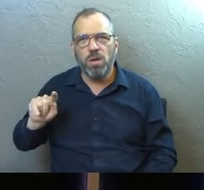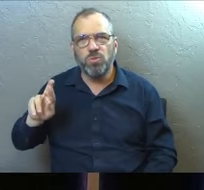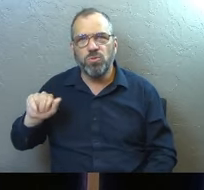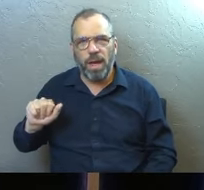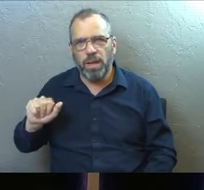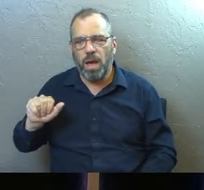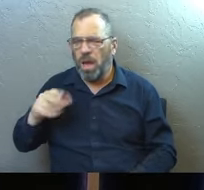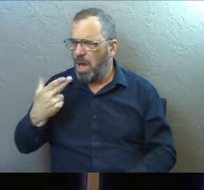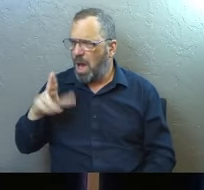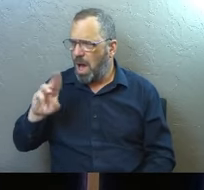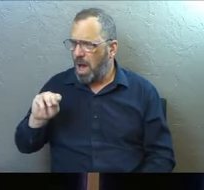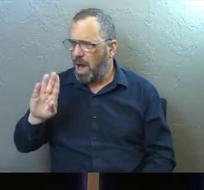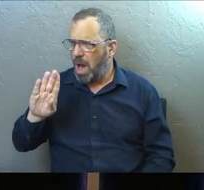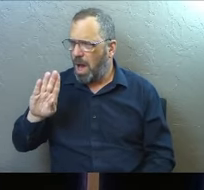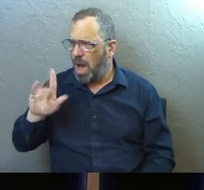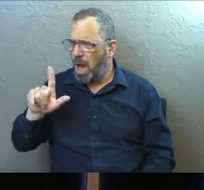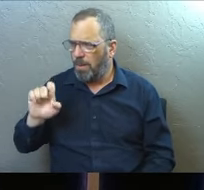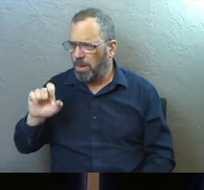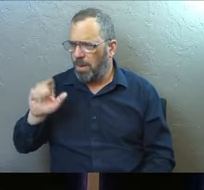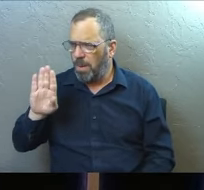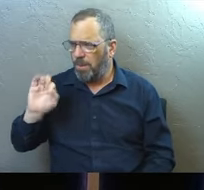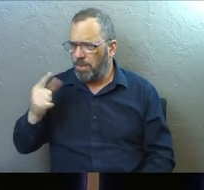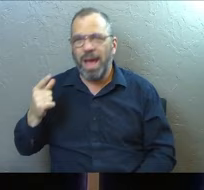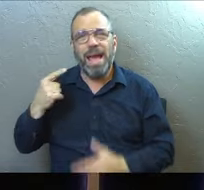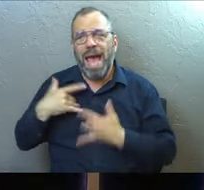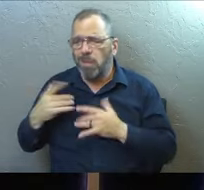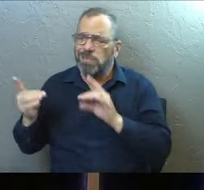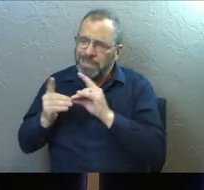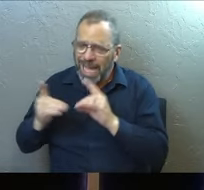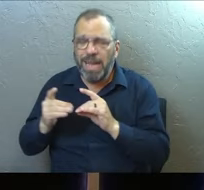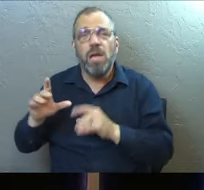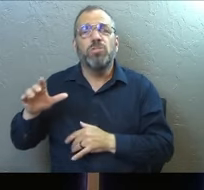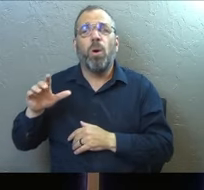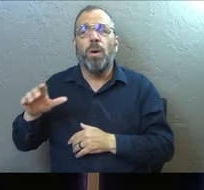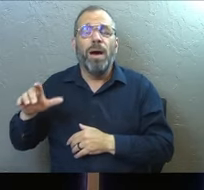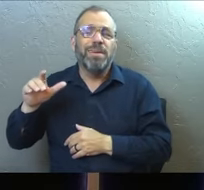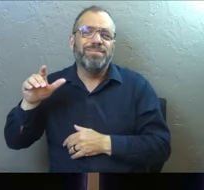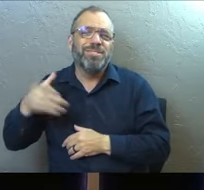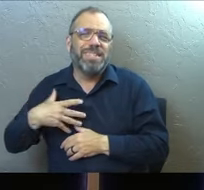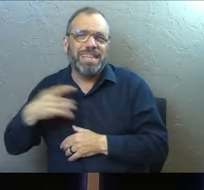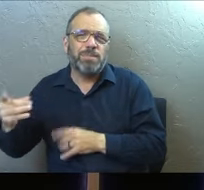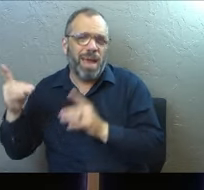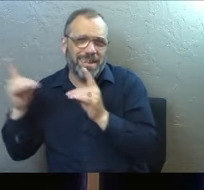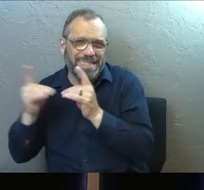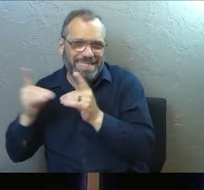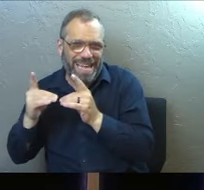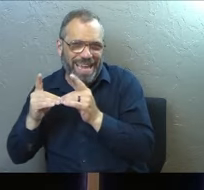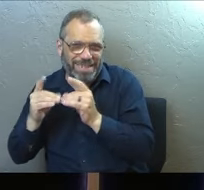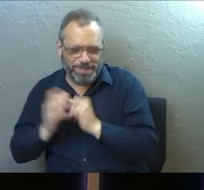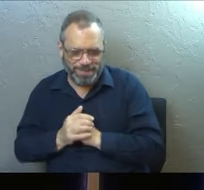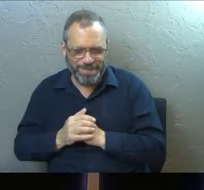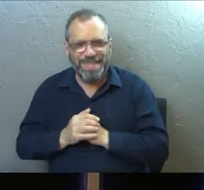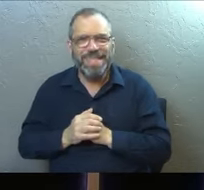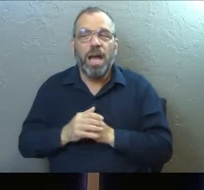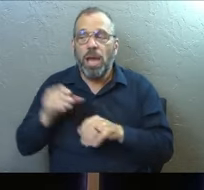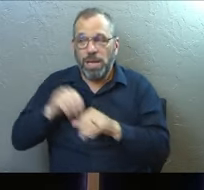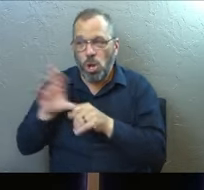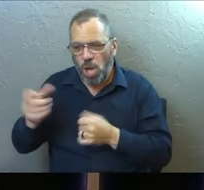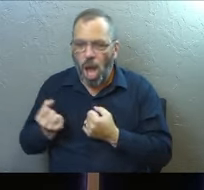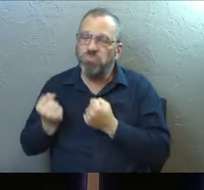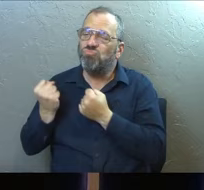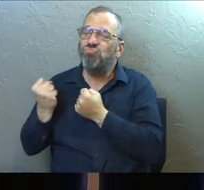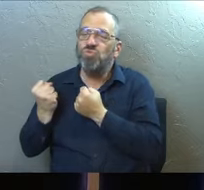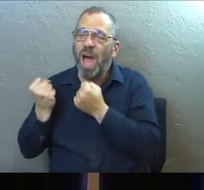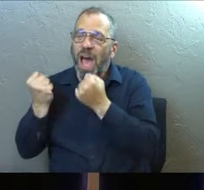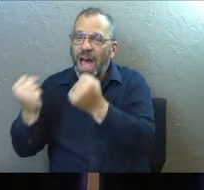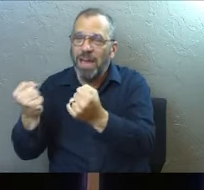anyway, we were in Australia and we're dating, and Sarah takes me on this date sort of surprise. She picks, you know, we get in her car and we